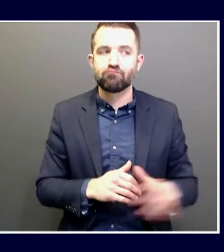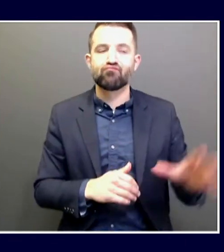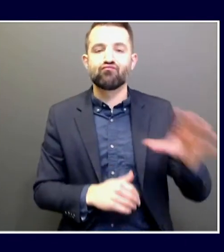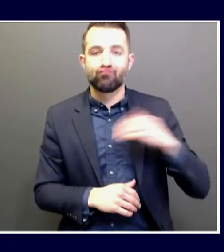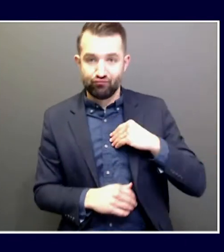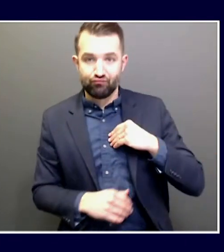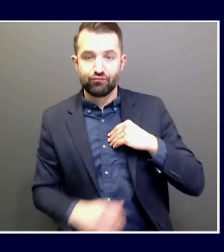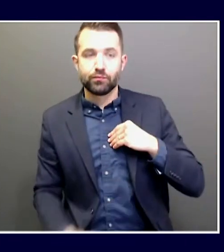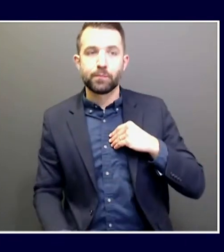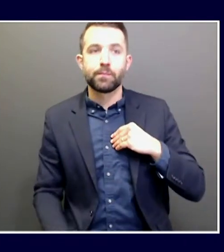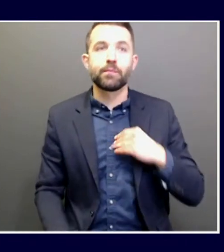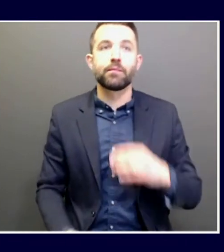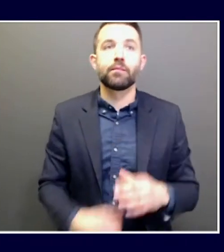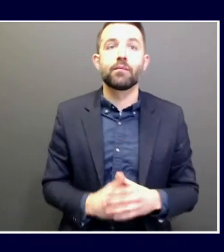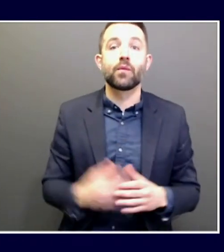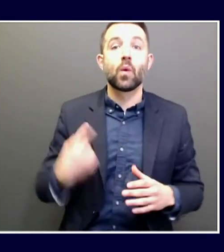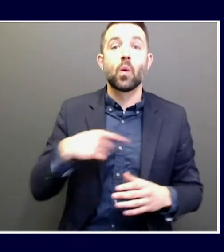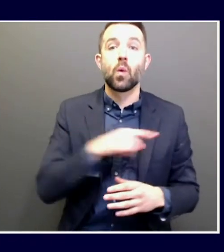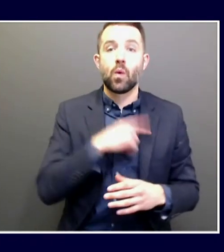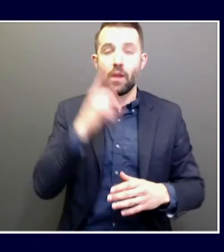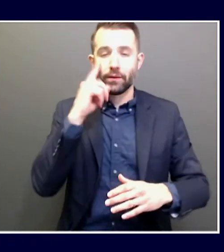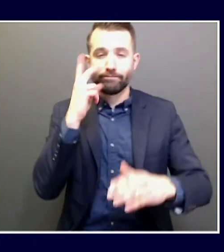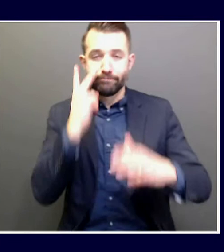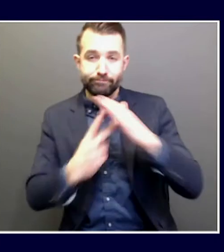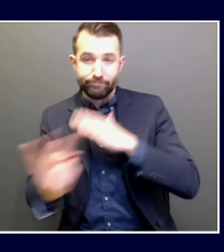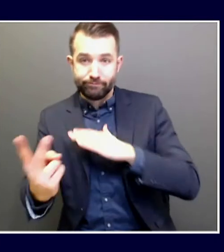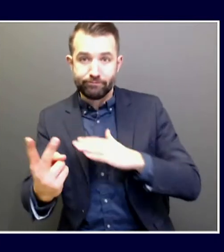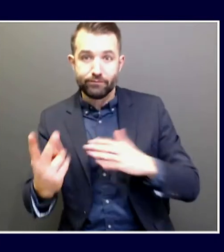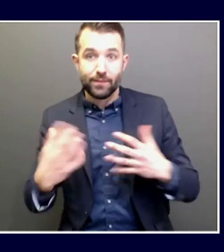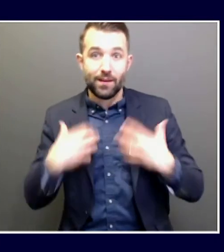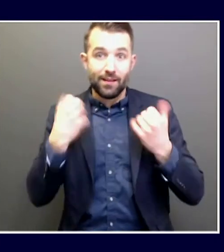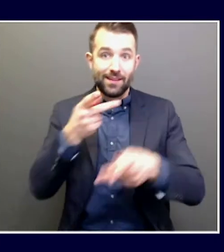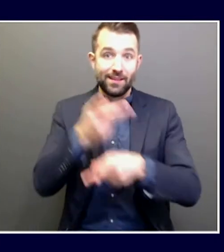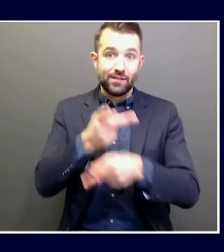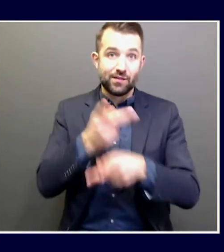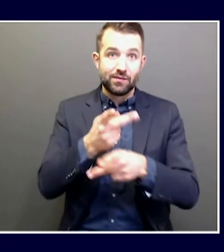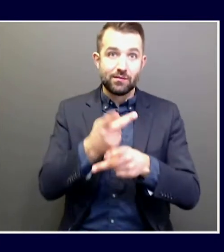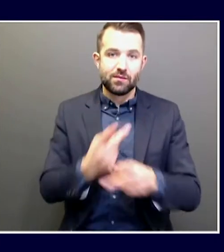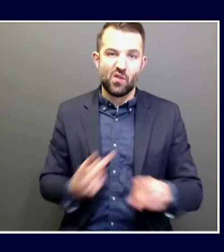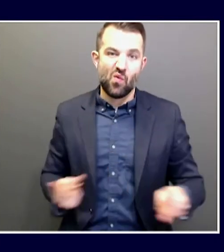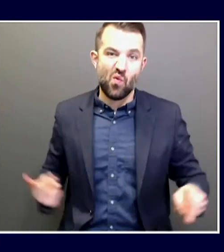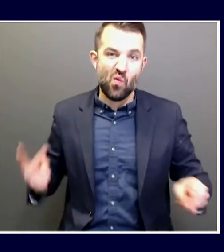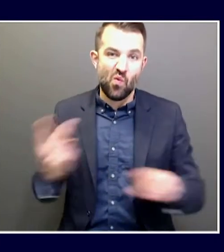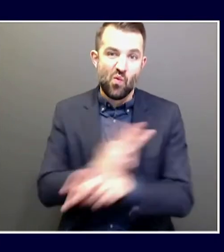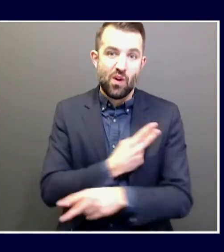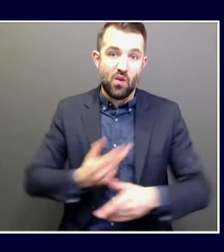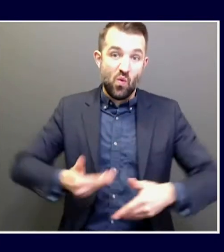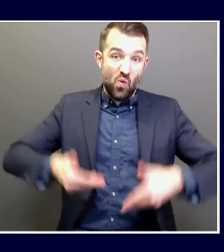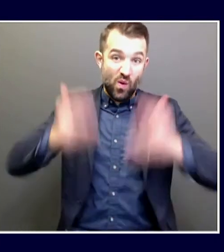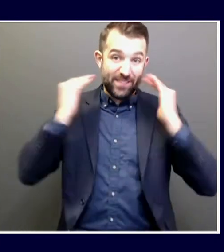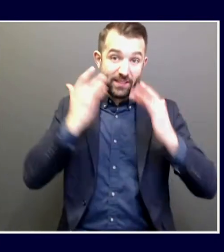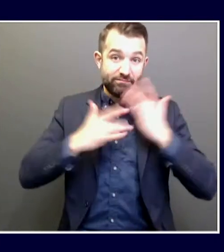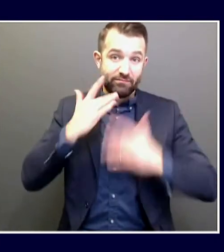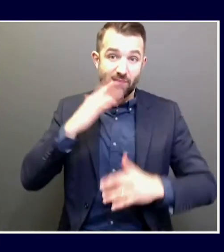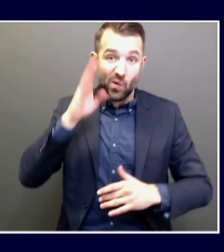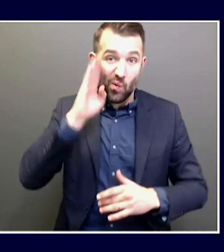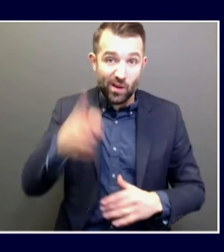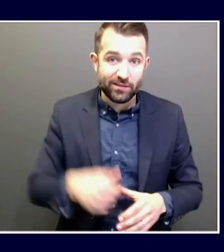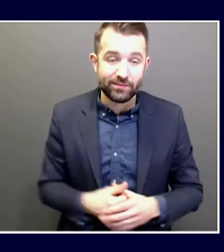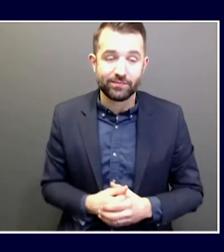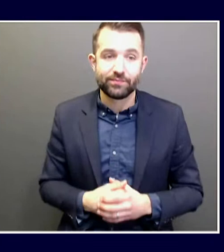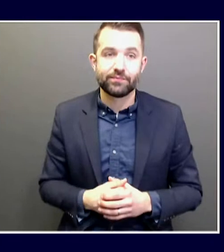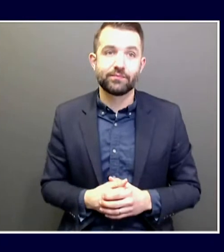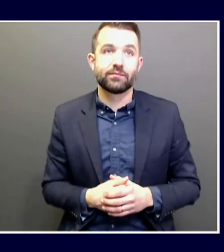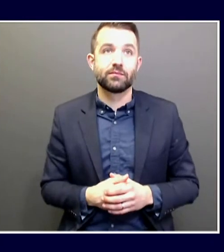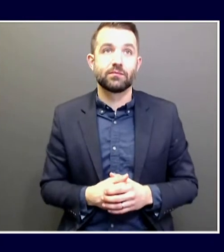anticipate the strain on our healthcare facilities due to this rapid spread of Omicron. As a note, that this guidance